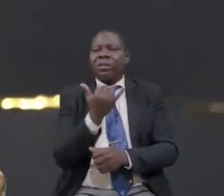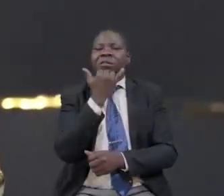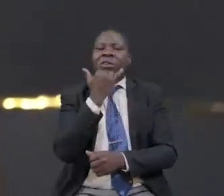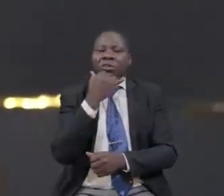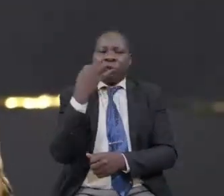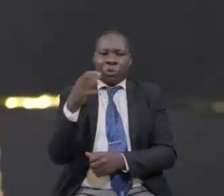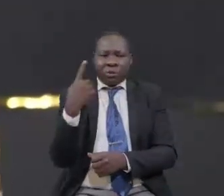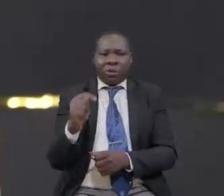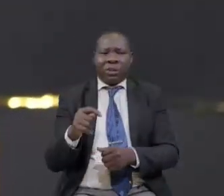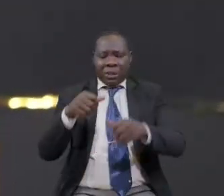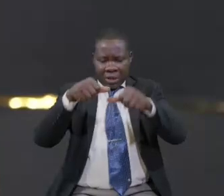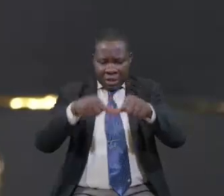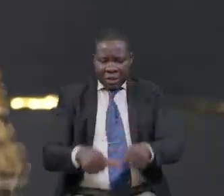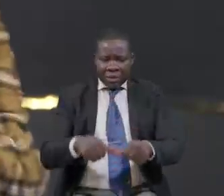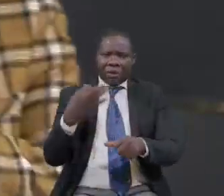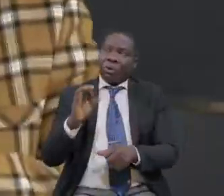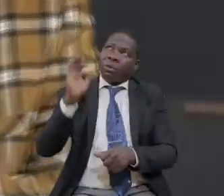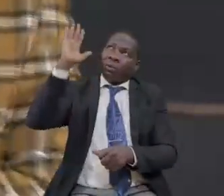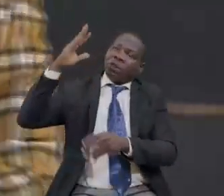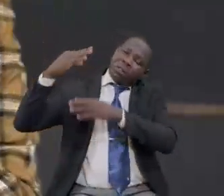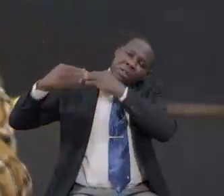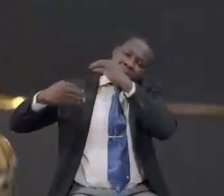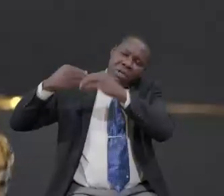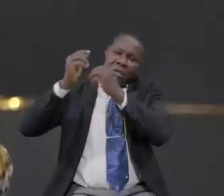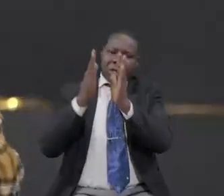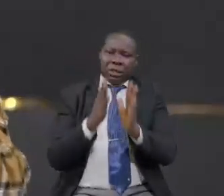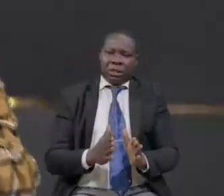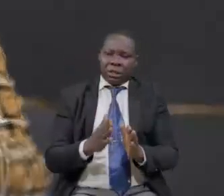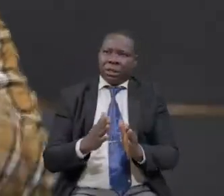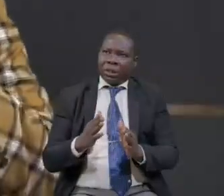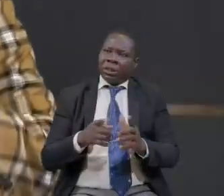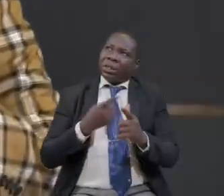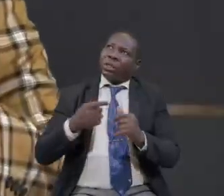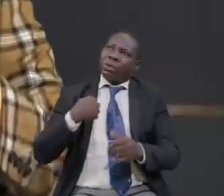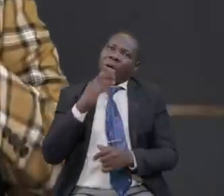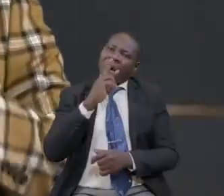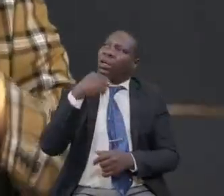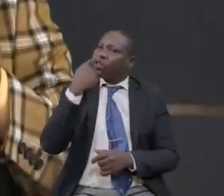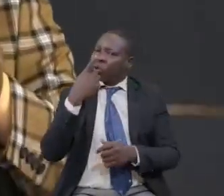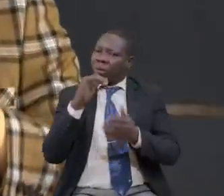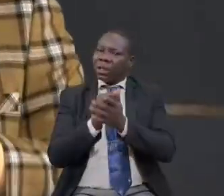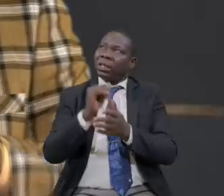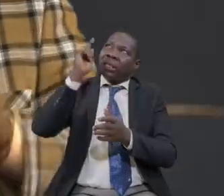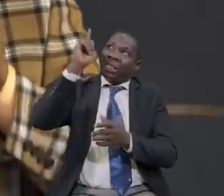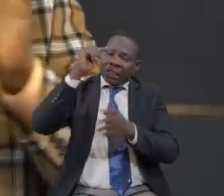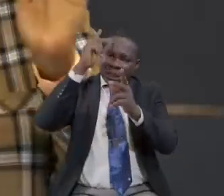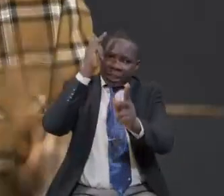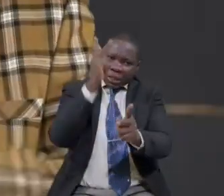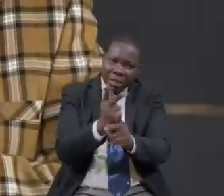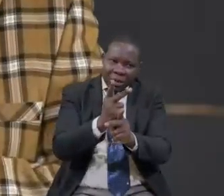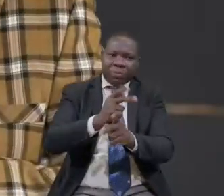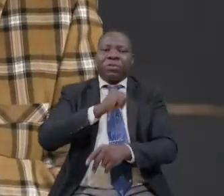his heritage. And then we're told that he retaineth not his